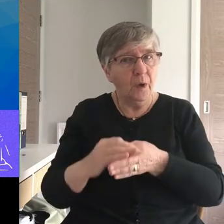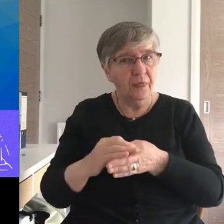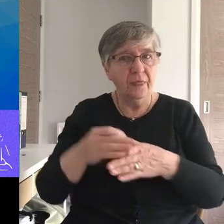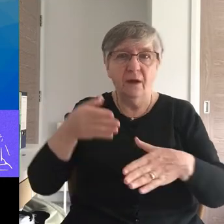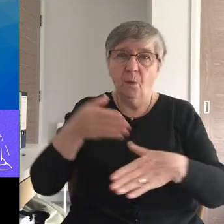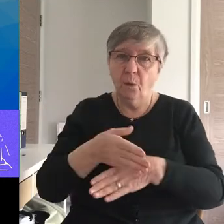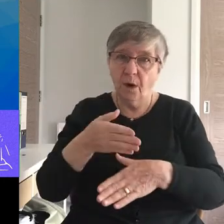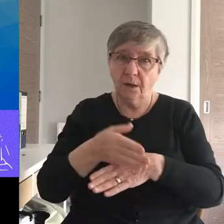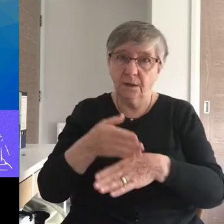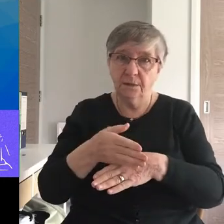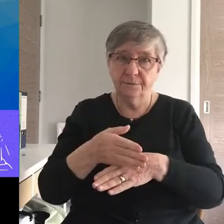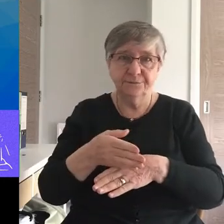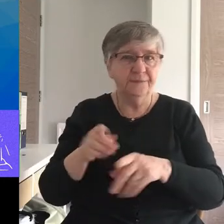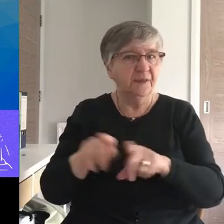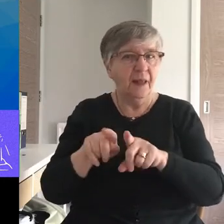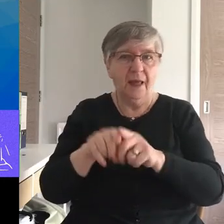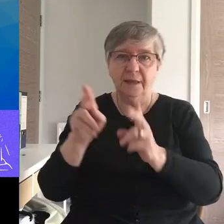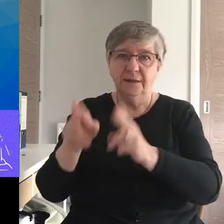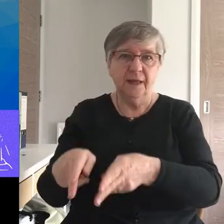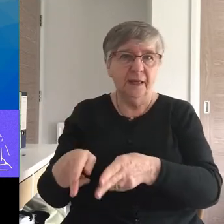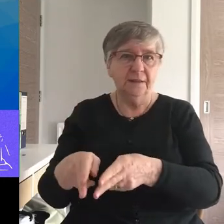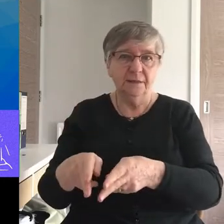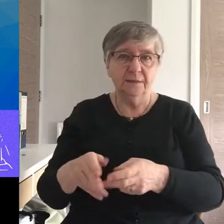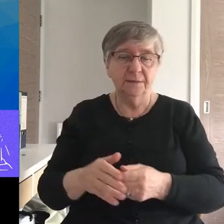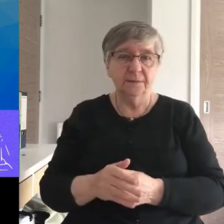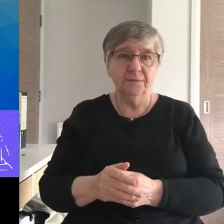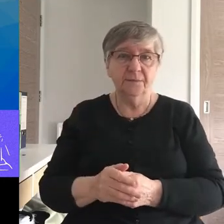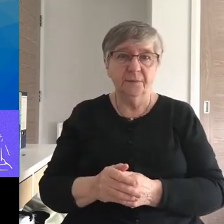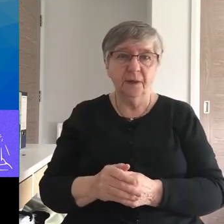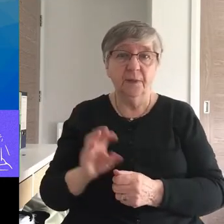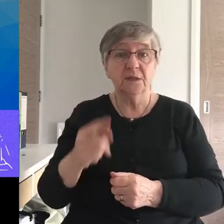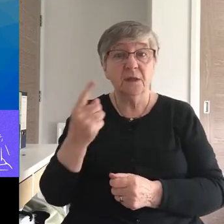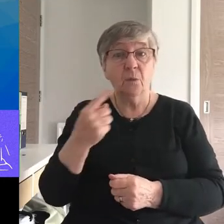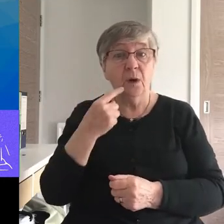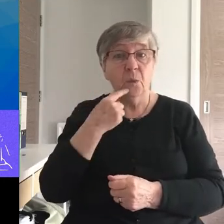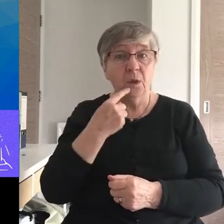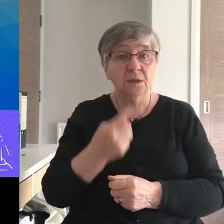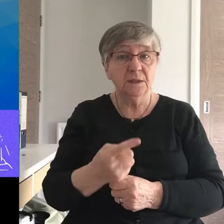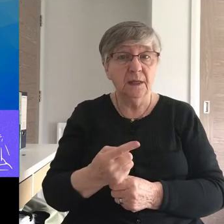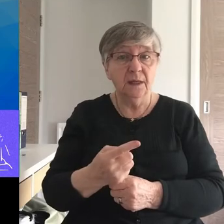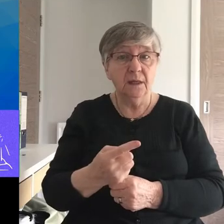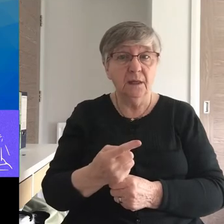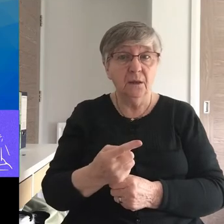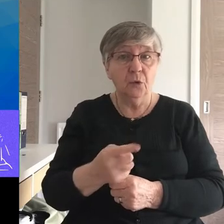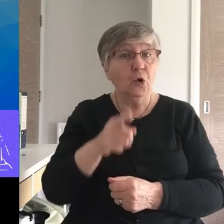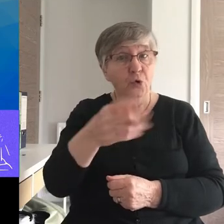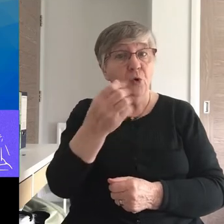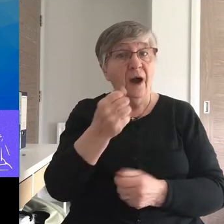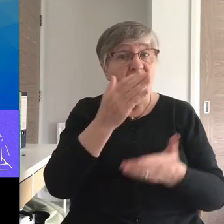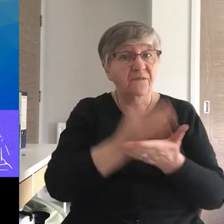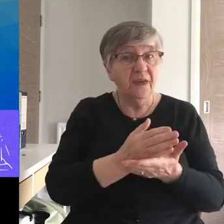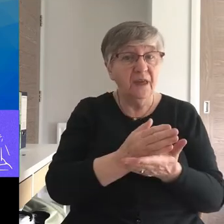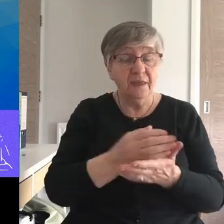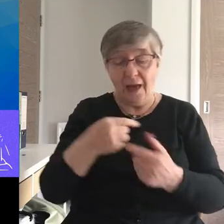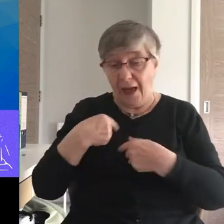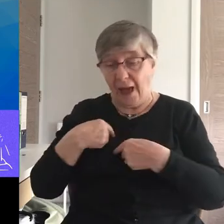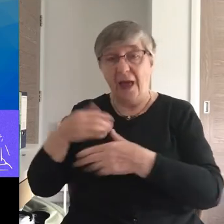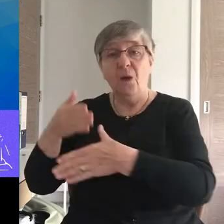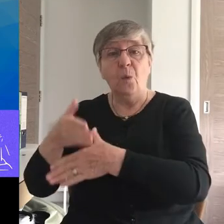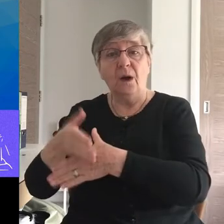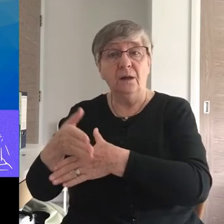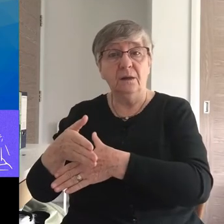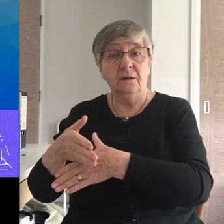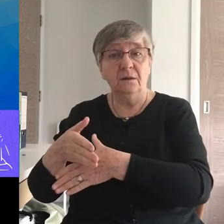by action, is dead. But someone will say, "You have faith, I have